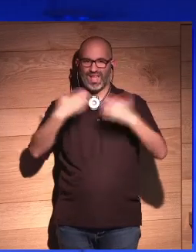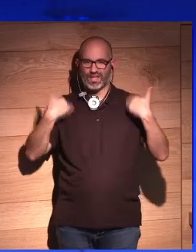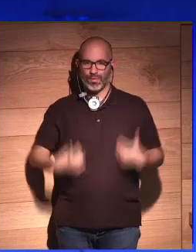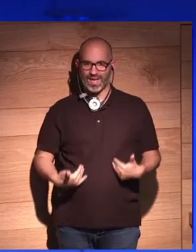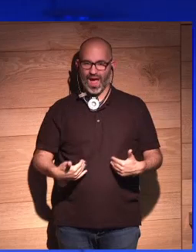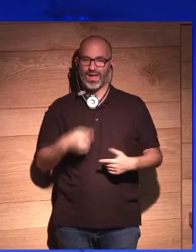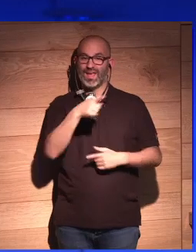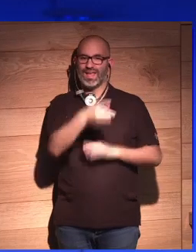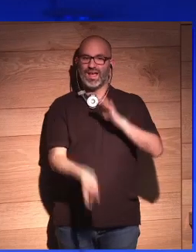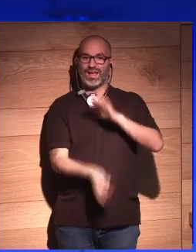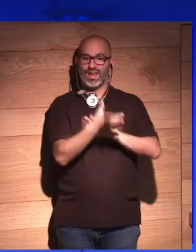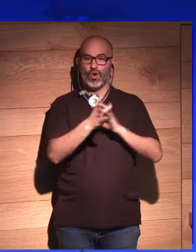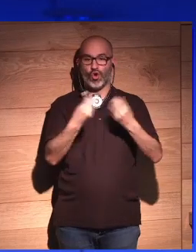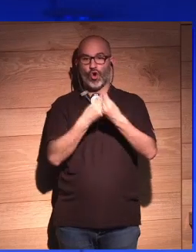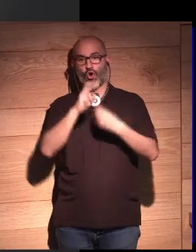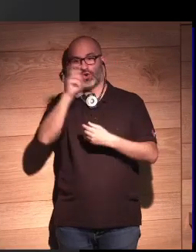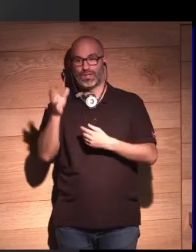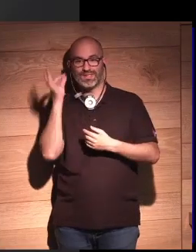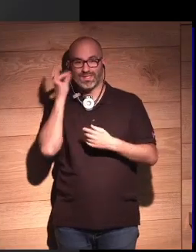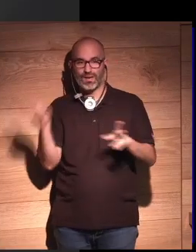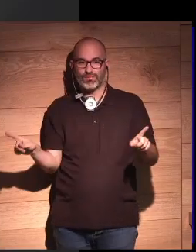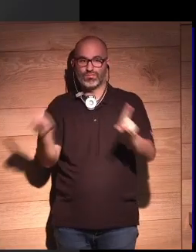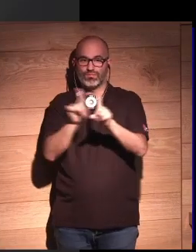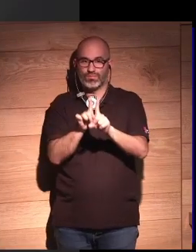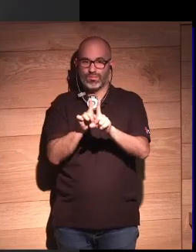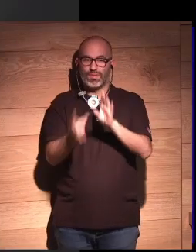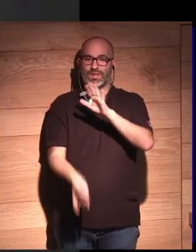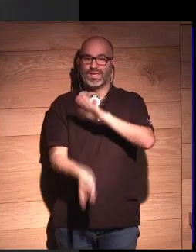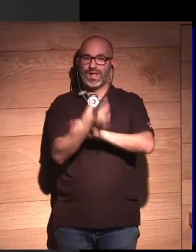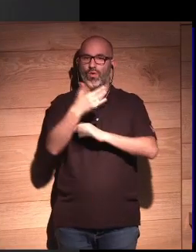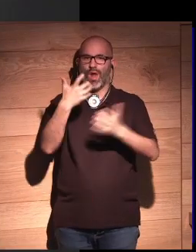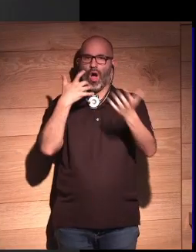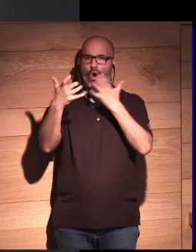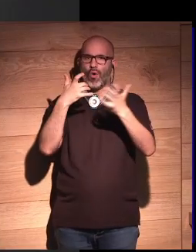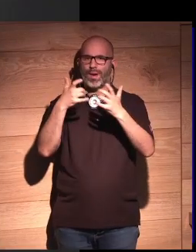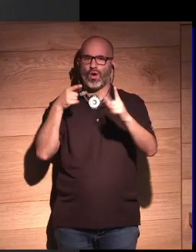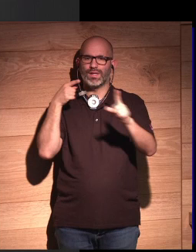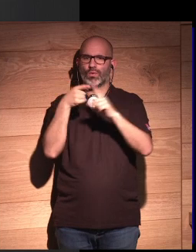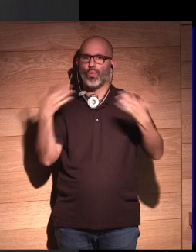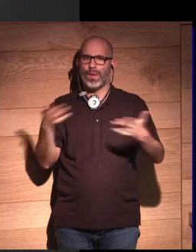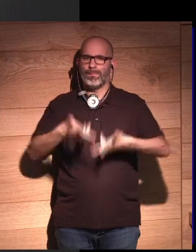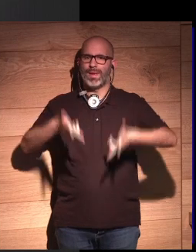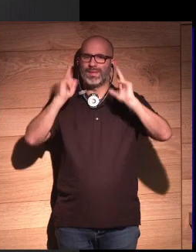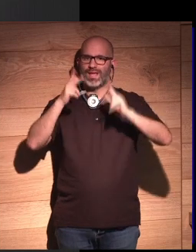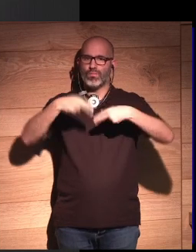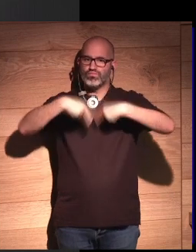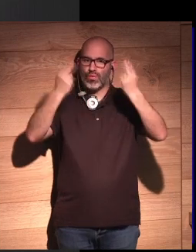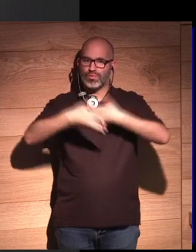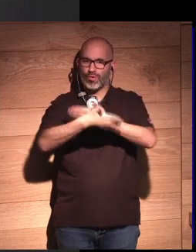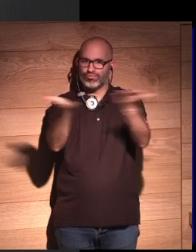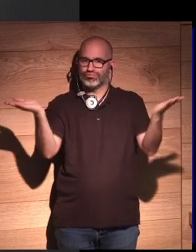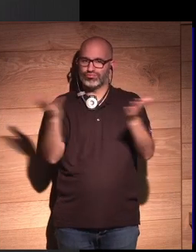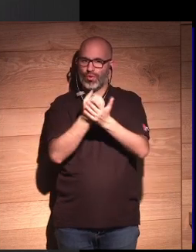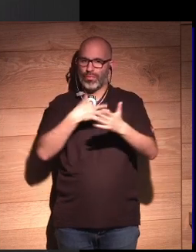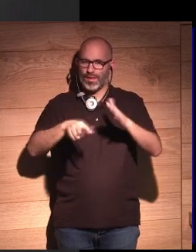Sylvain, custom tech that that let audiences explore environments together and interact with each